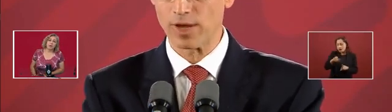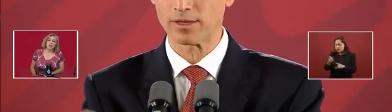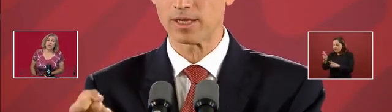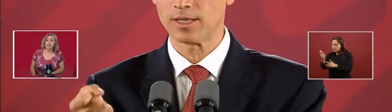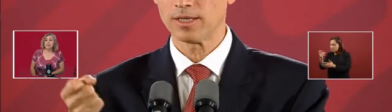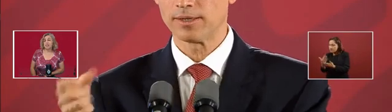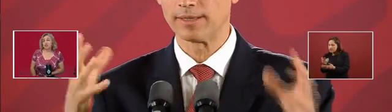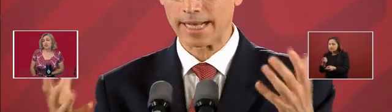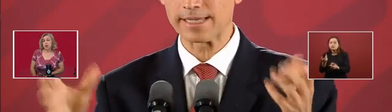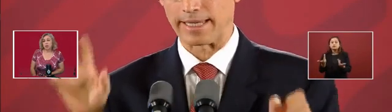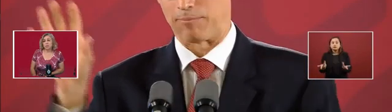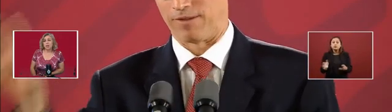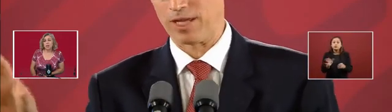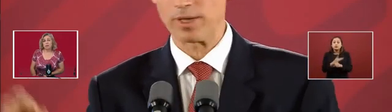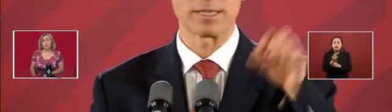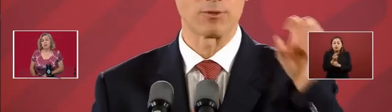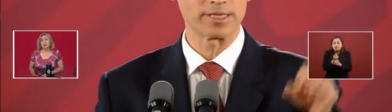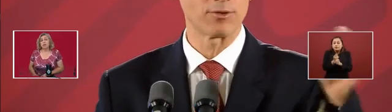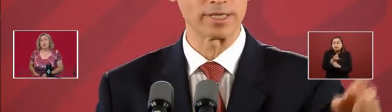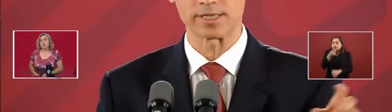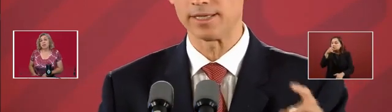There's none of them are